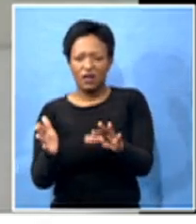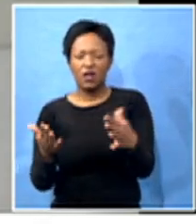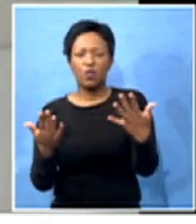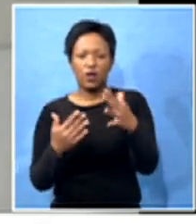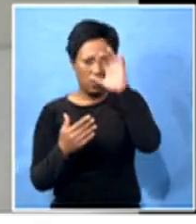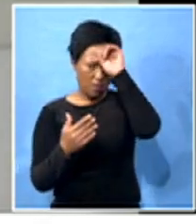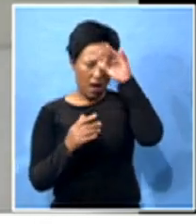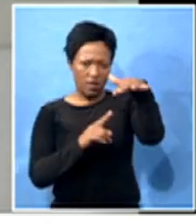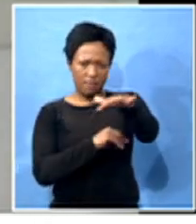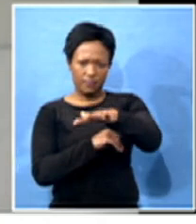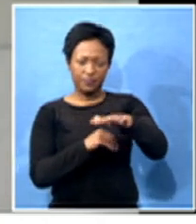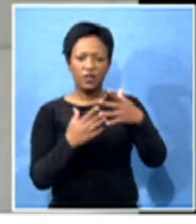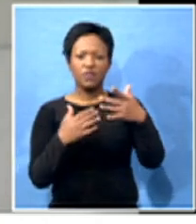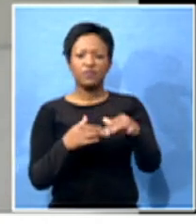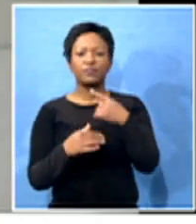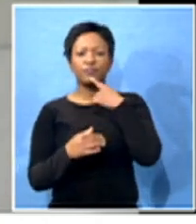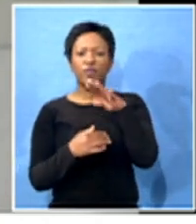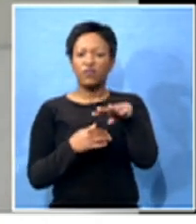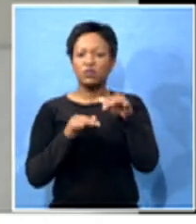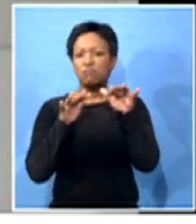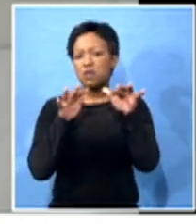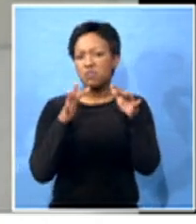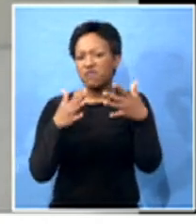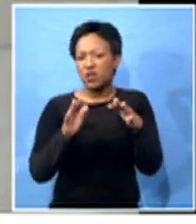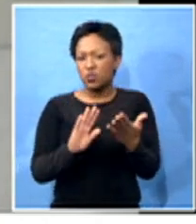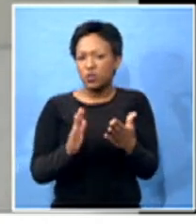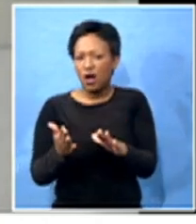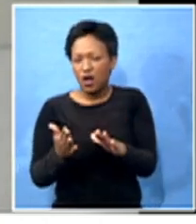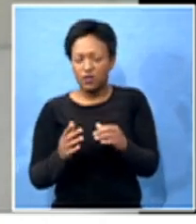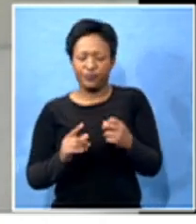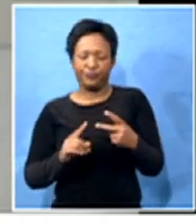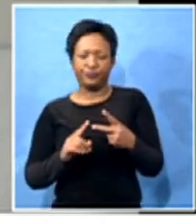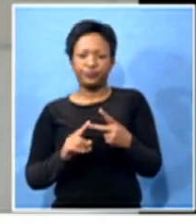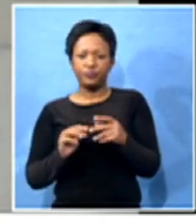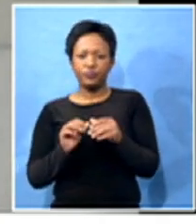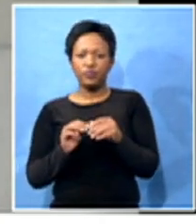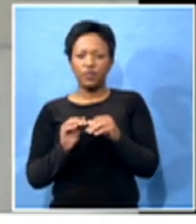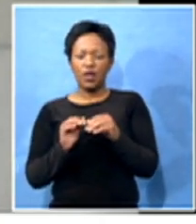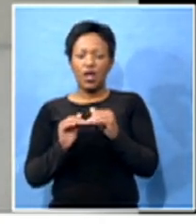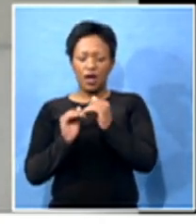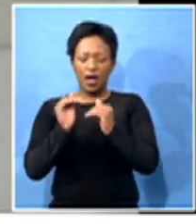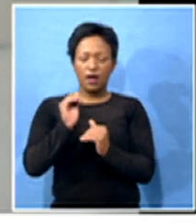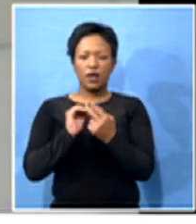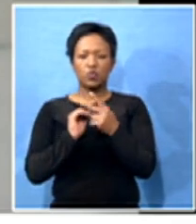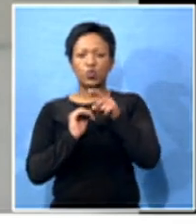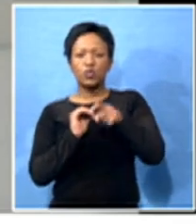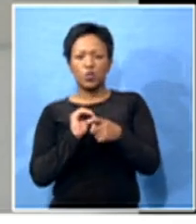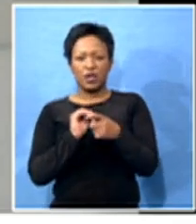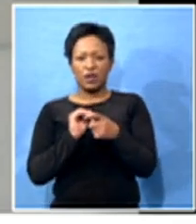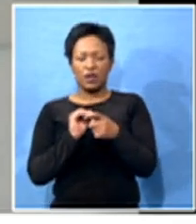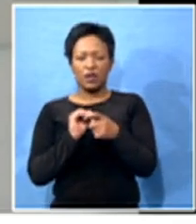figures that they give, about 14 people died and so many under 2,000 active cases, this is